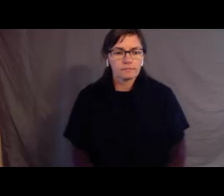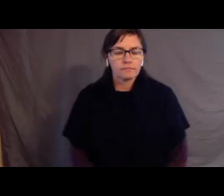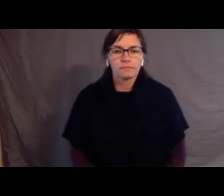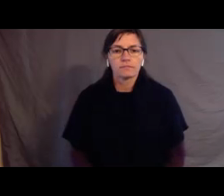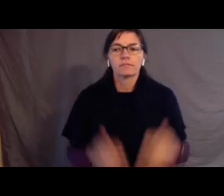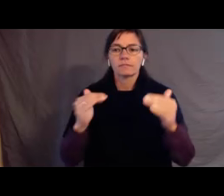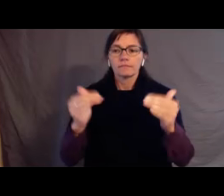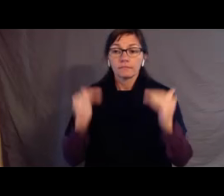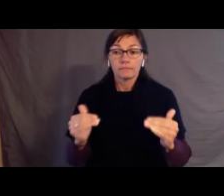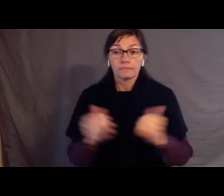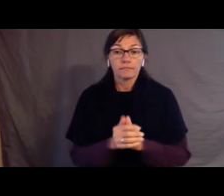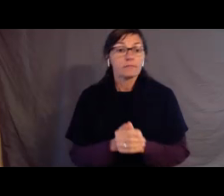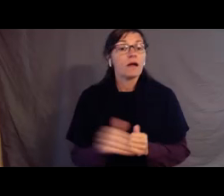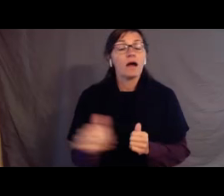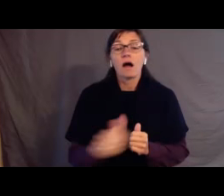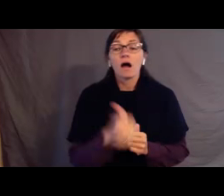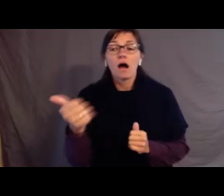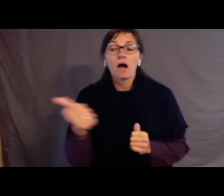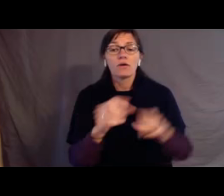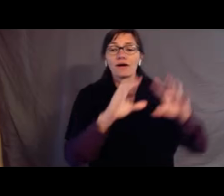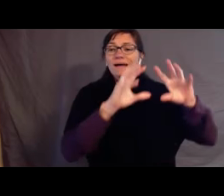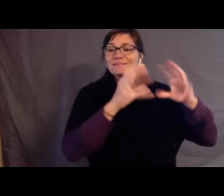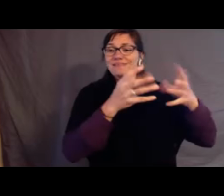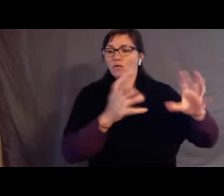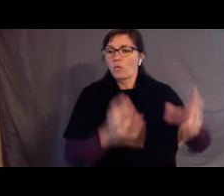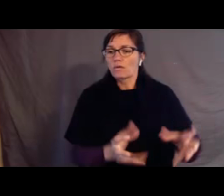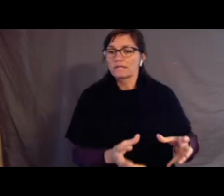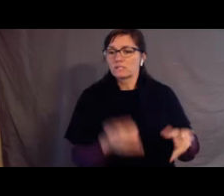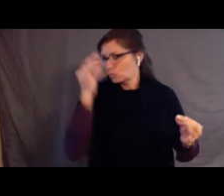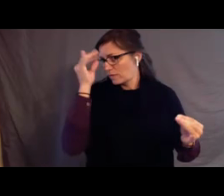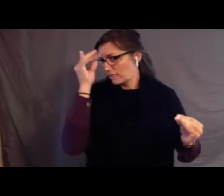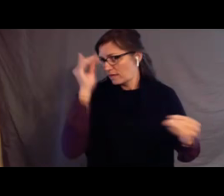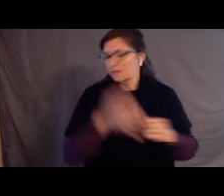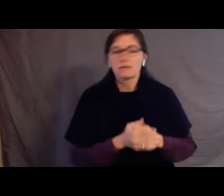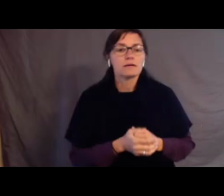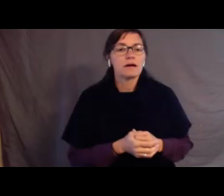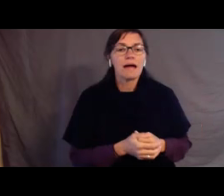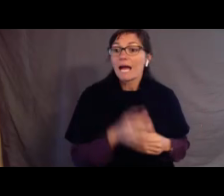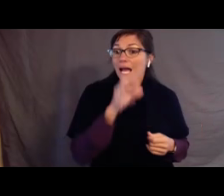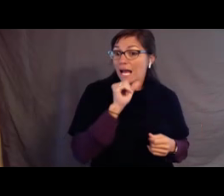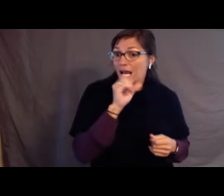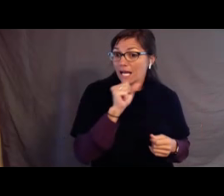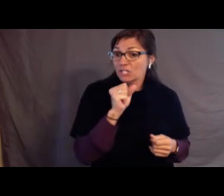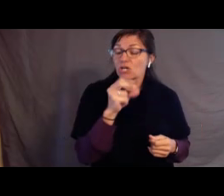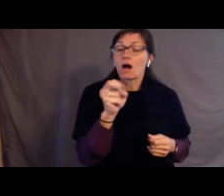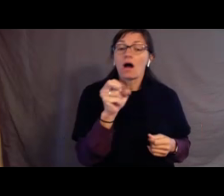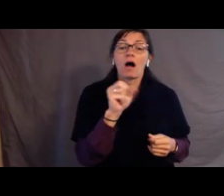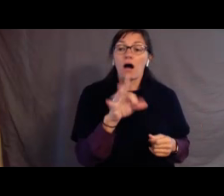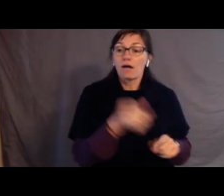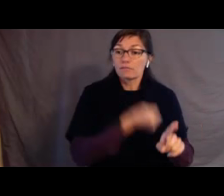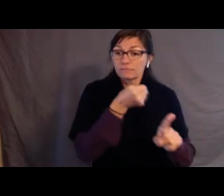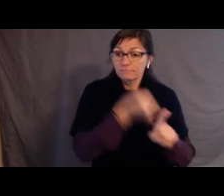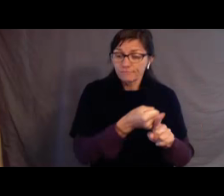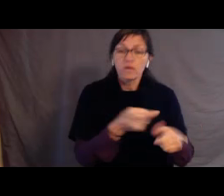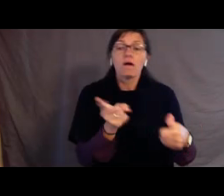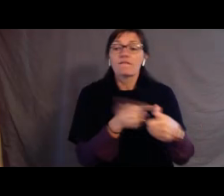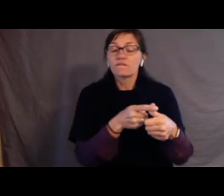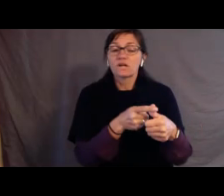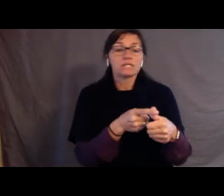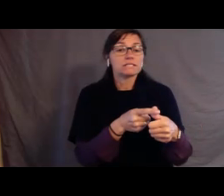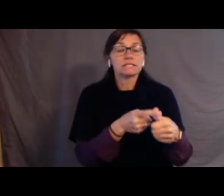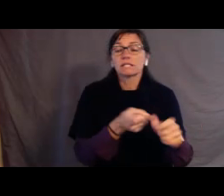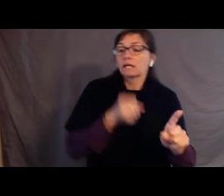These are some other categories to consider. Certainly the age of onset and the age the child was first exposed to assistive